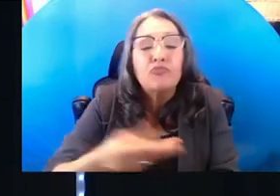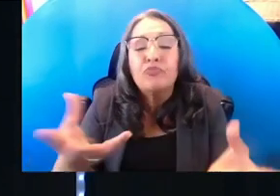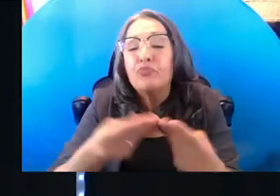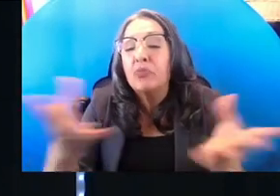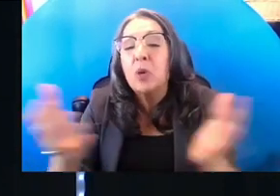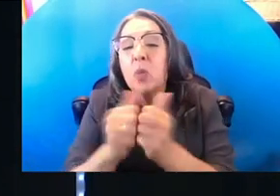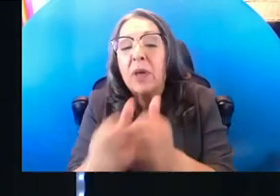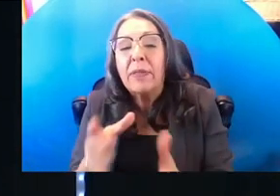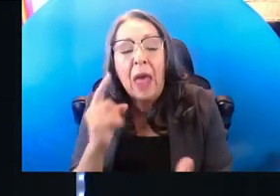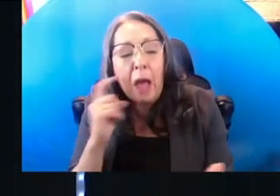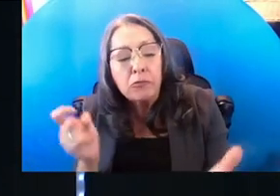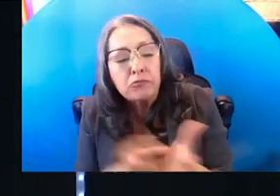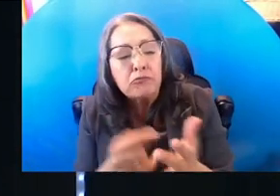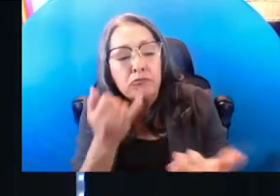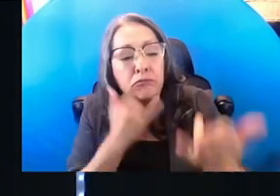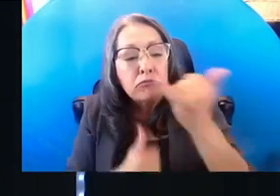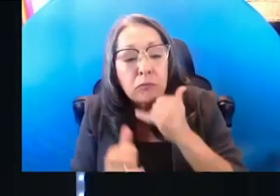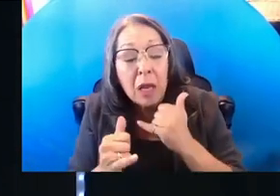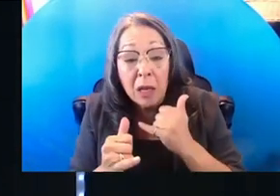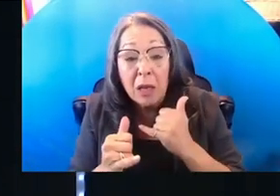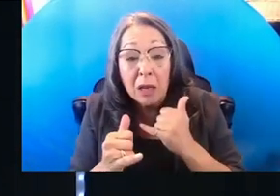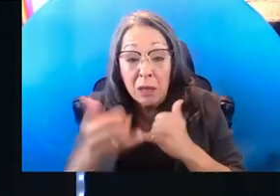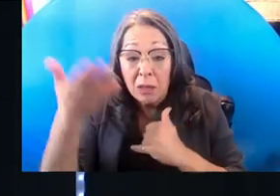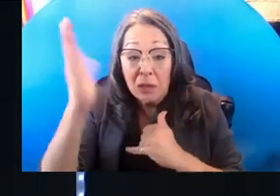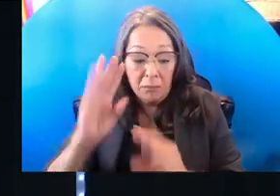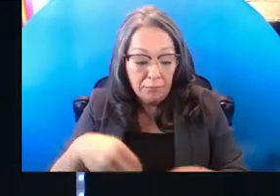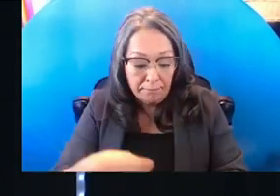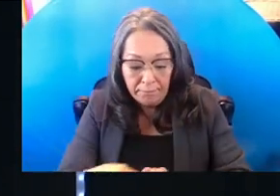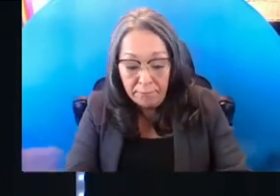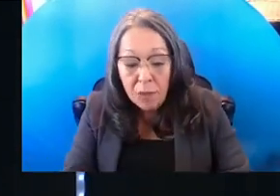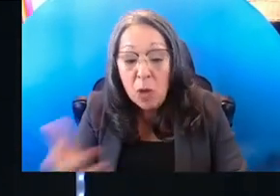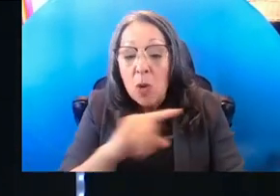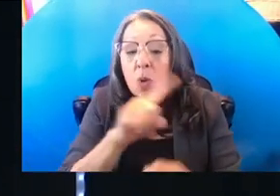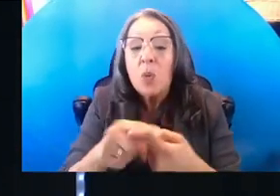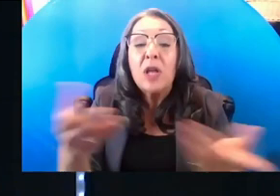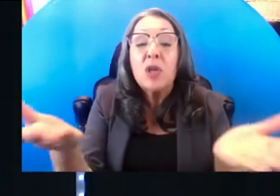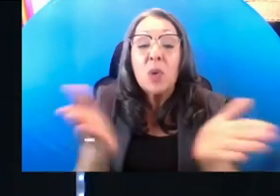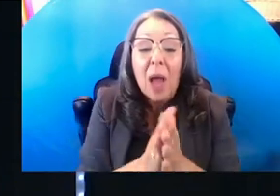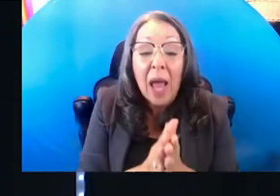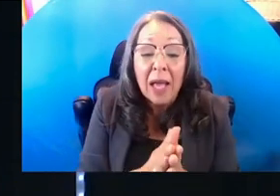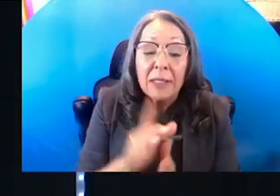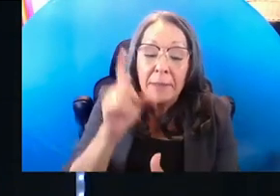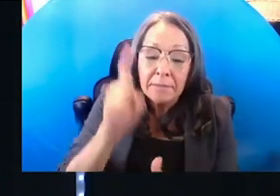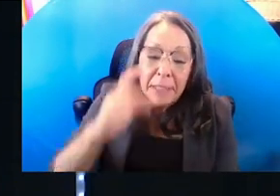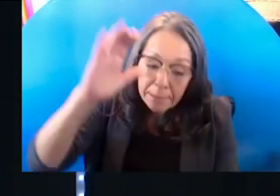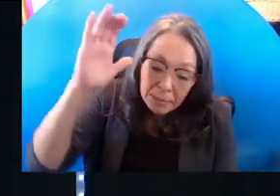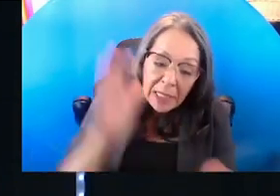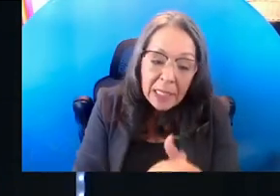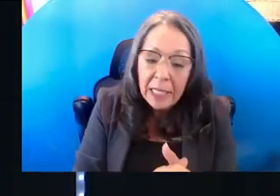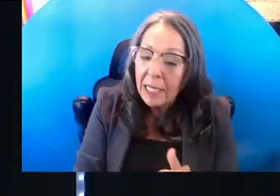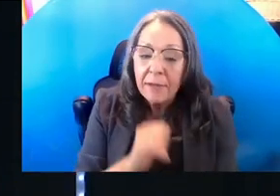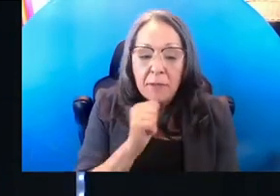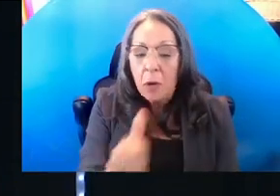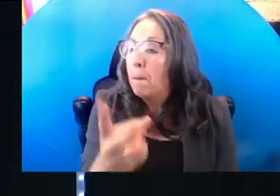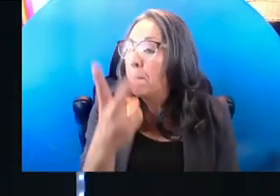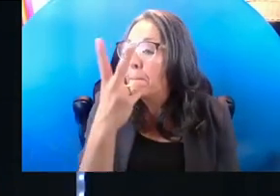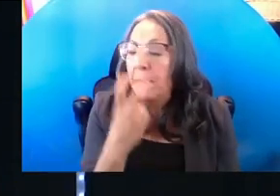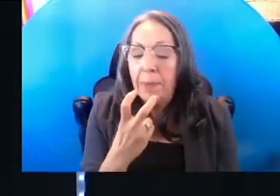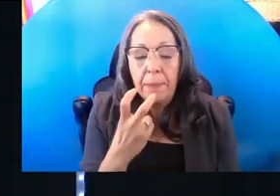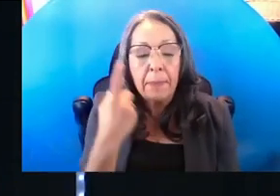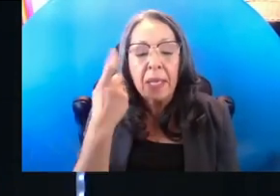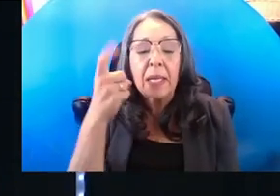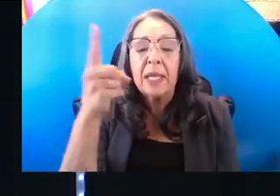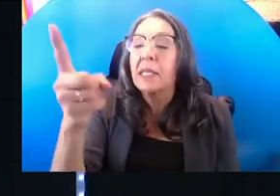fault, and it will be given to you. But when you ask, you must believe and not doubt, because the one who doubts is like a wave of the